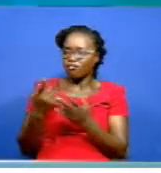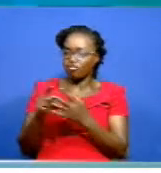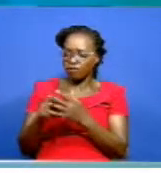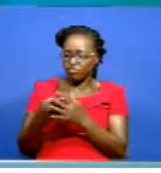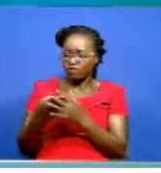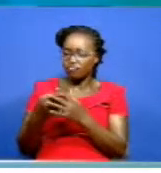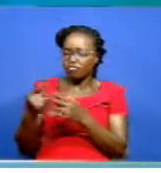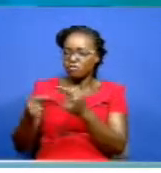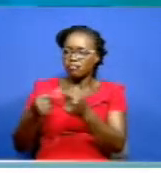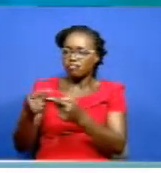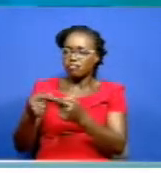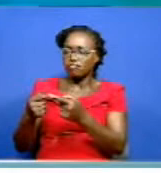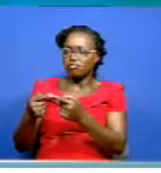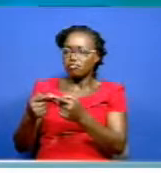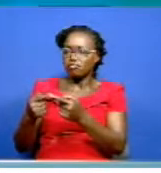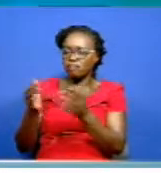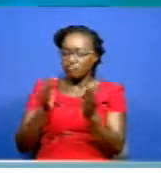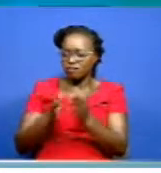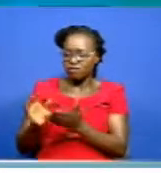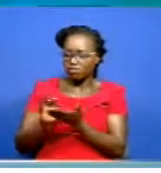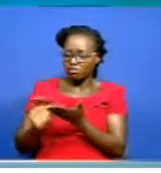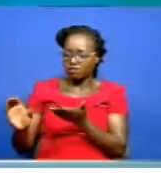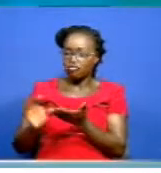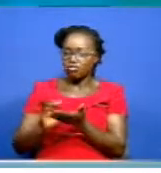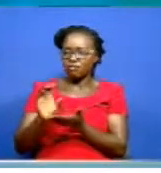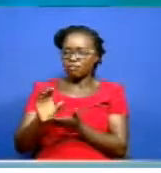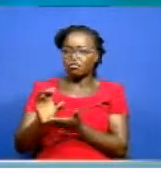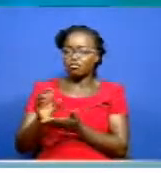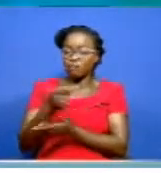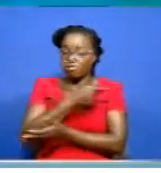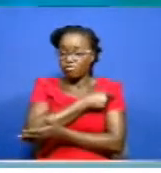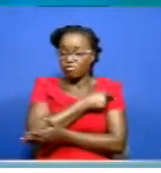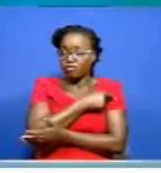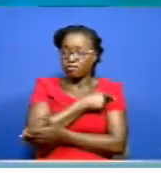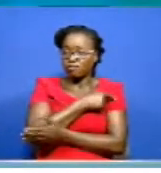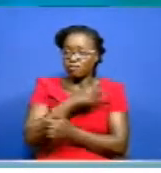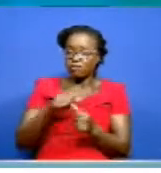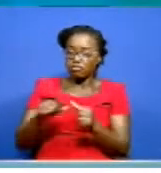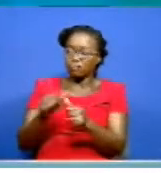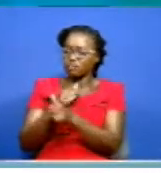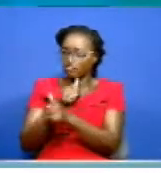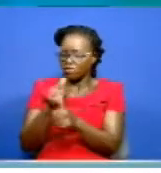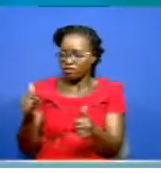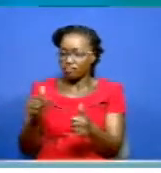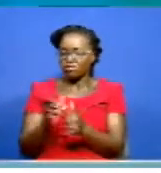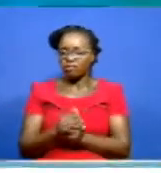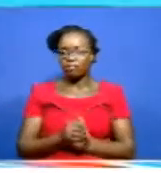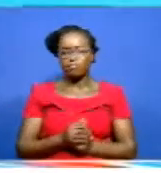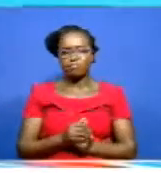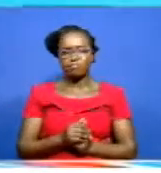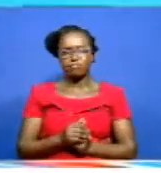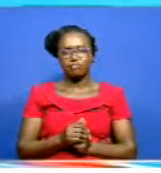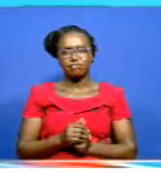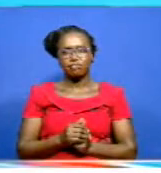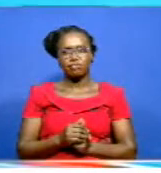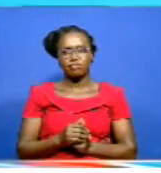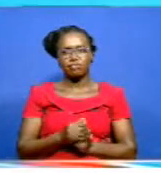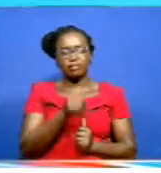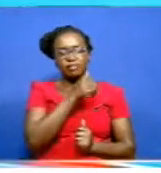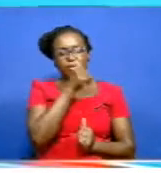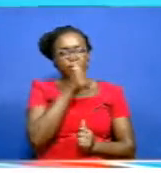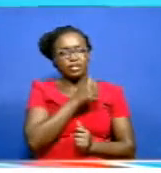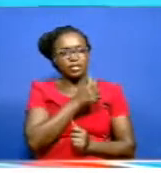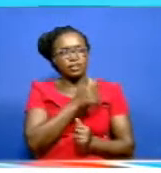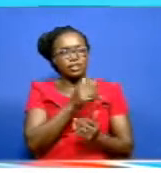the planning and distribution and the rollout. I think it's going on pretty well. And the private